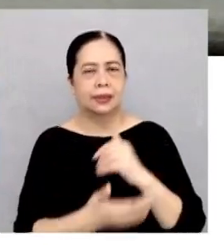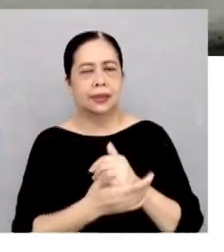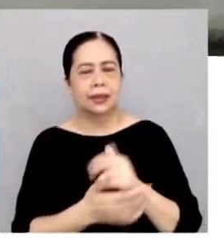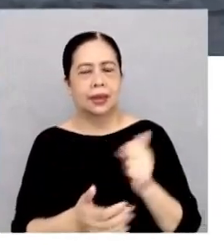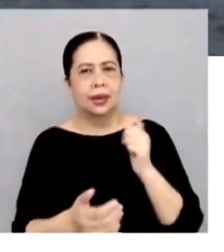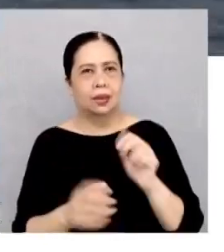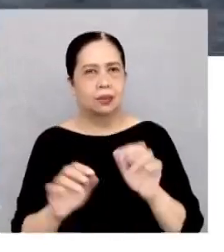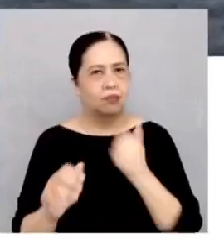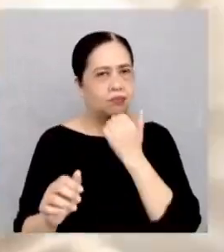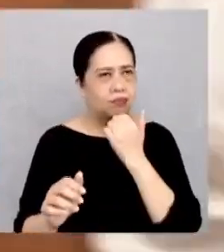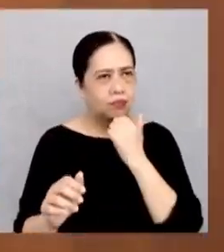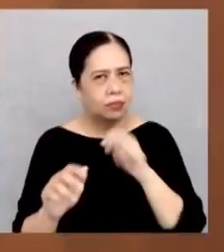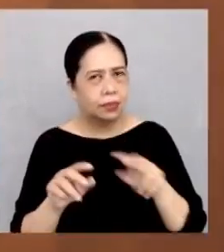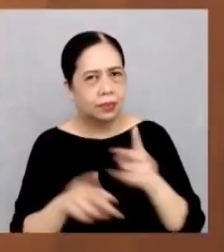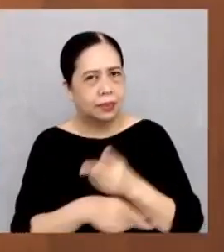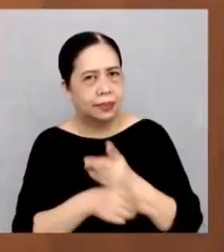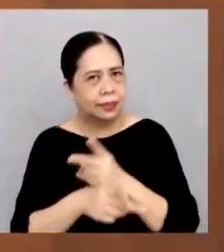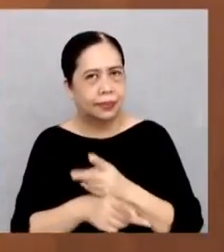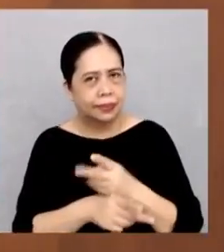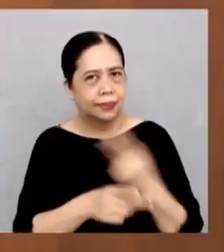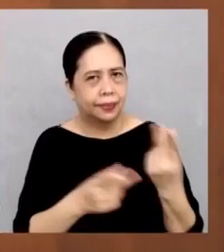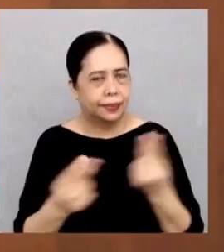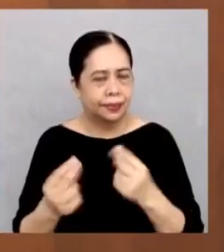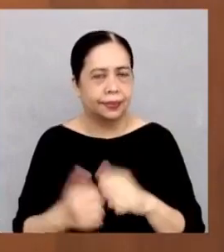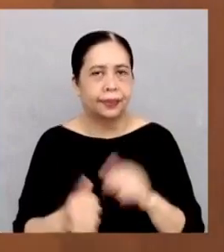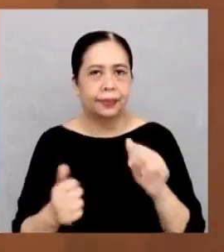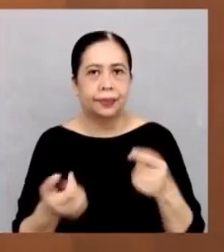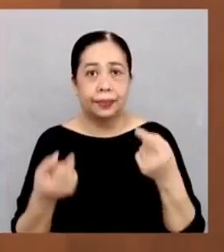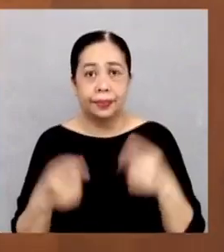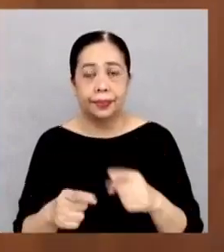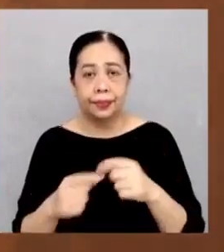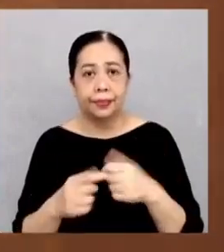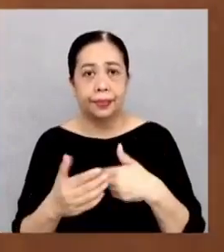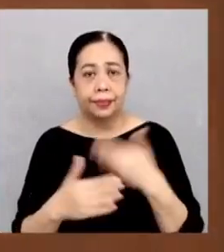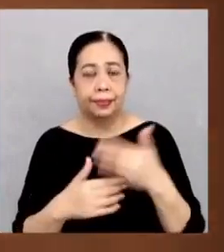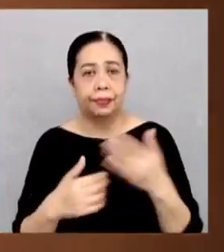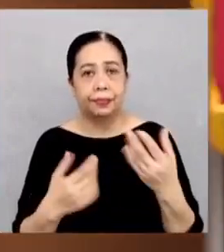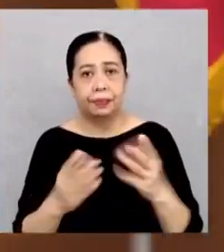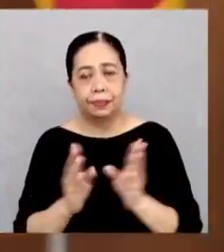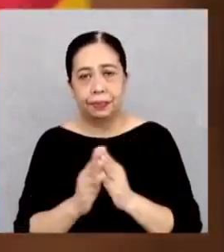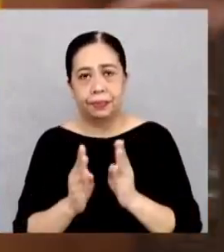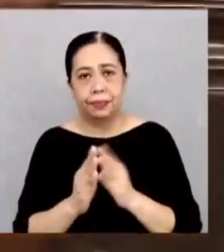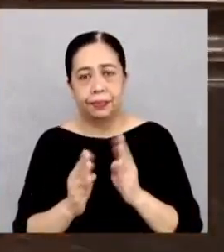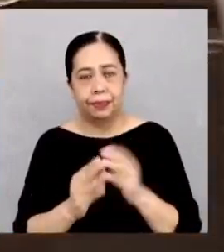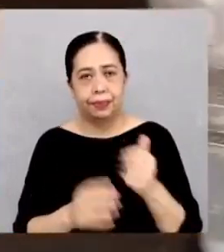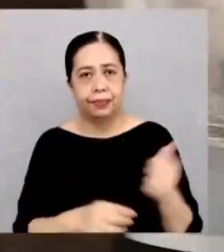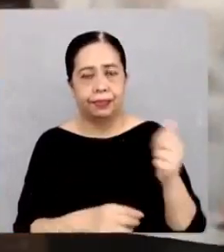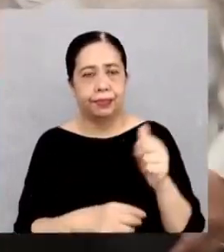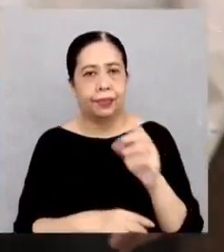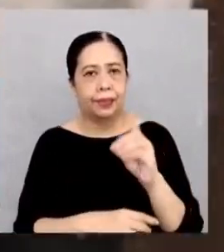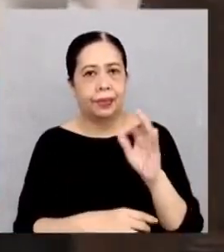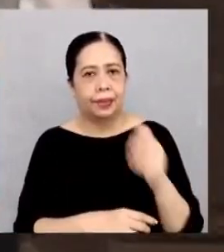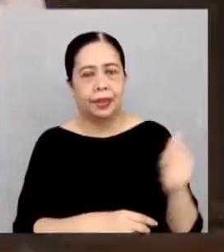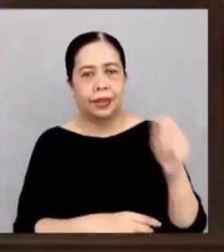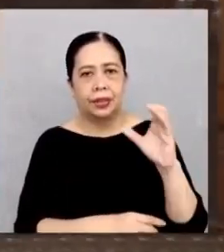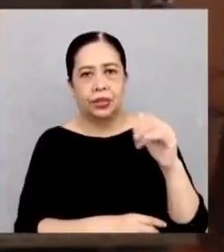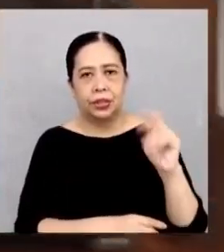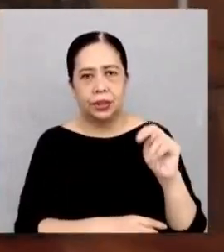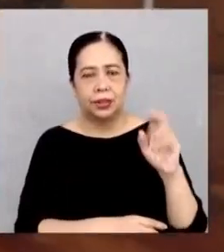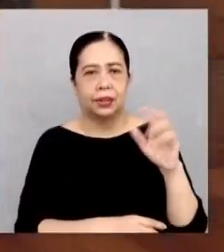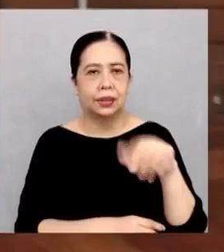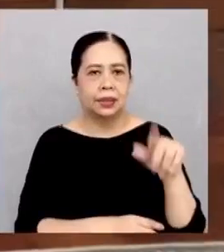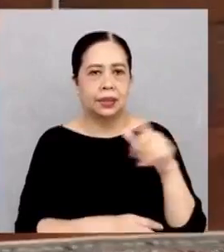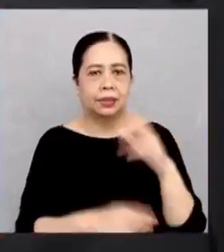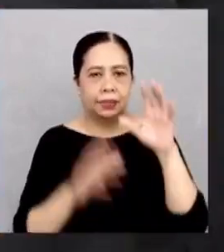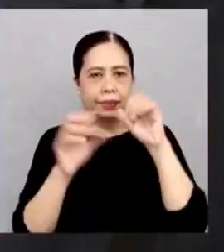miscalculation. The latest incident follows the meeting of Chinese State Councilor and Foreign Minister Qin Kang and